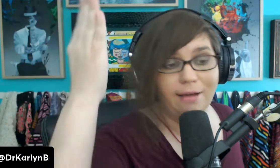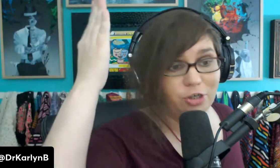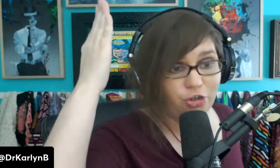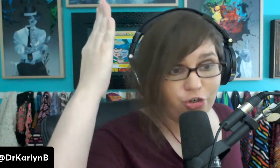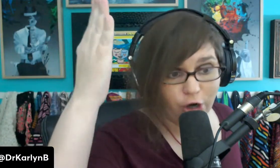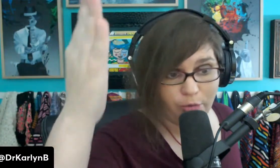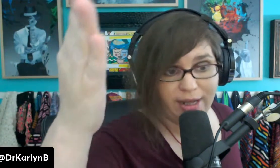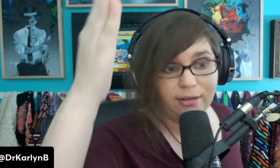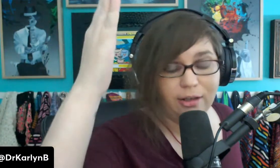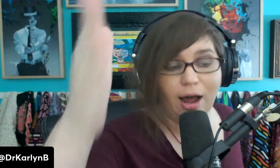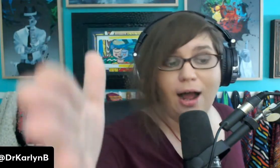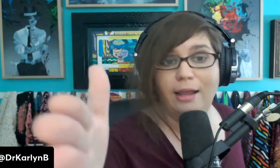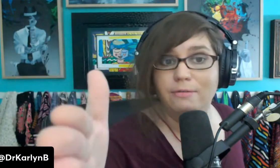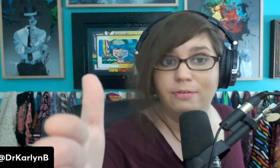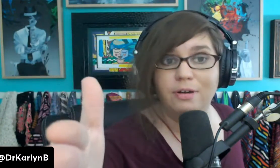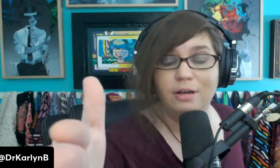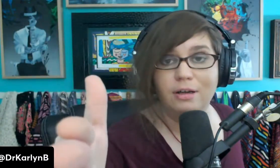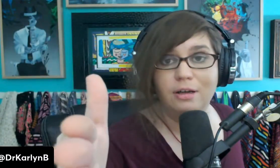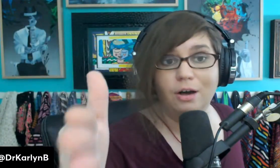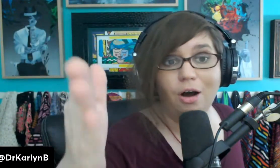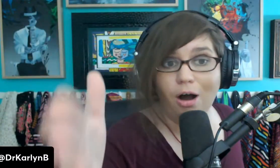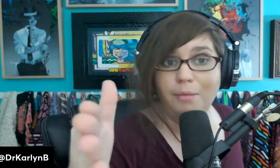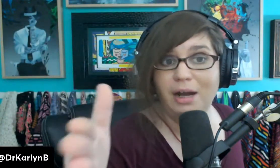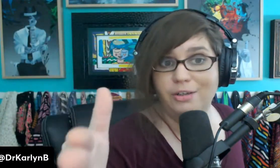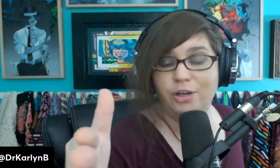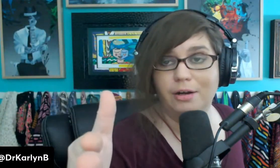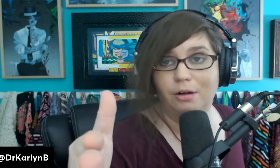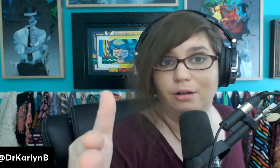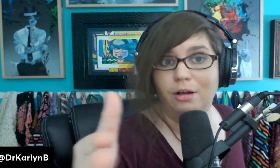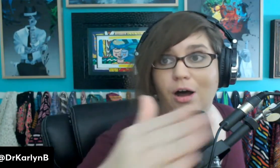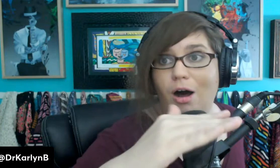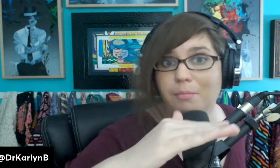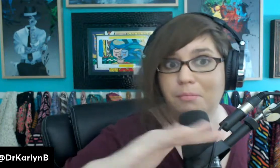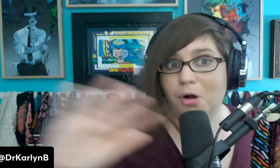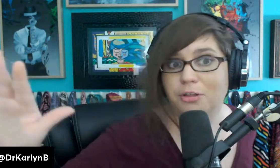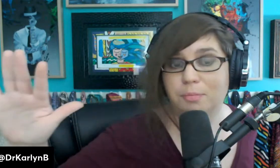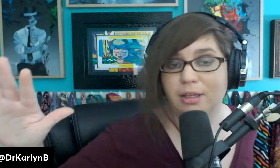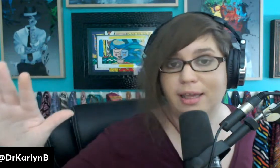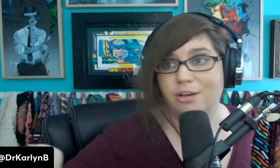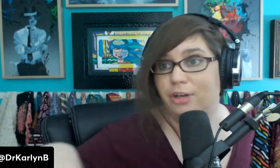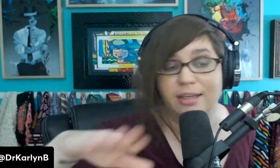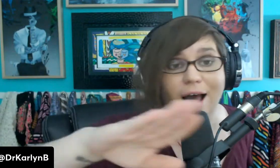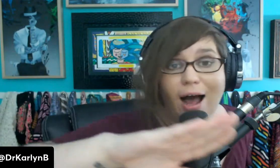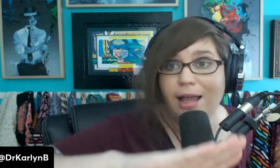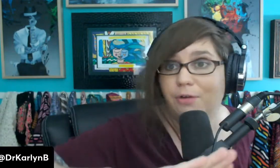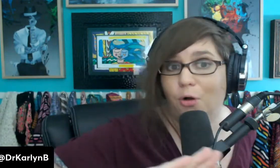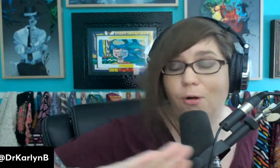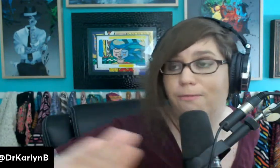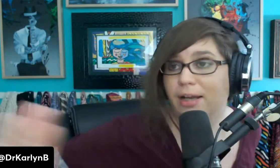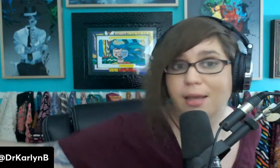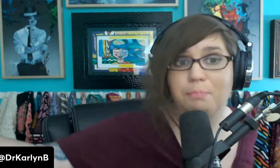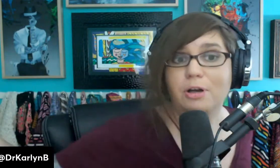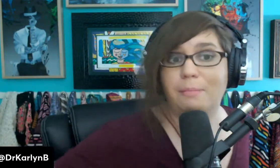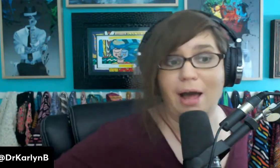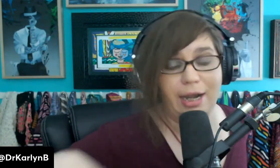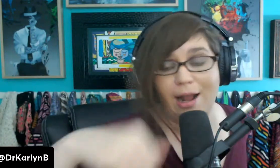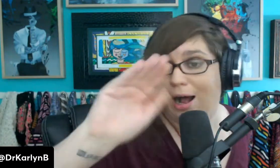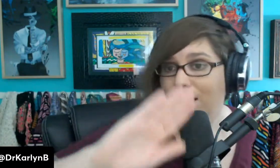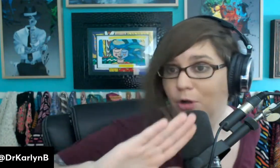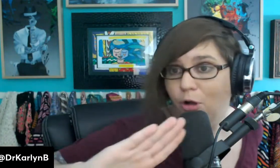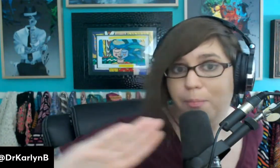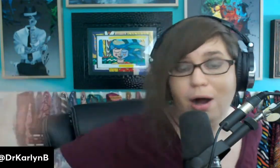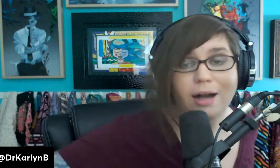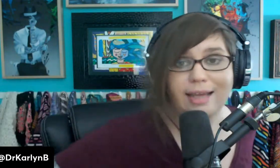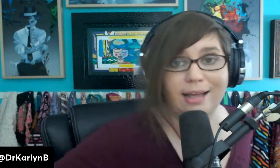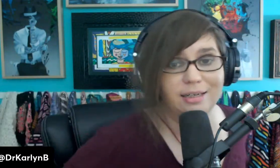I have shown it live on my channel on multiple occasions. I have a whole fucking book about it. I